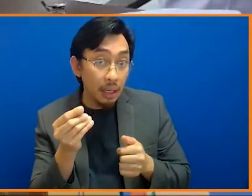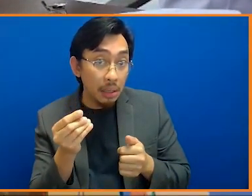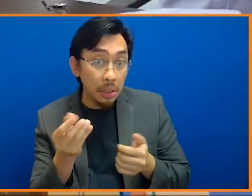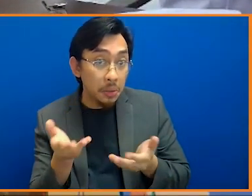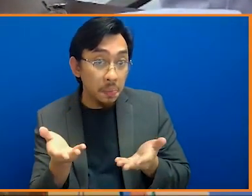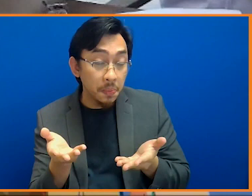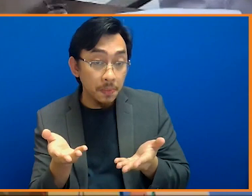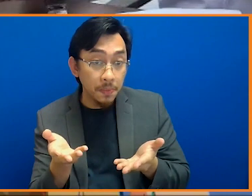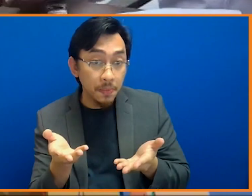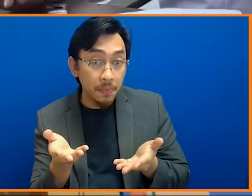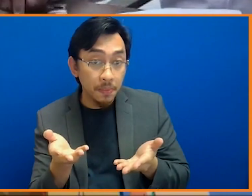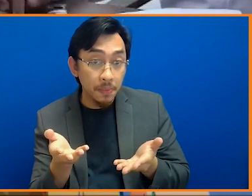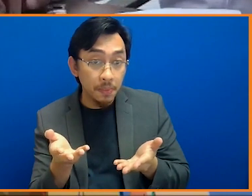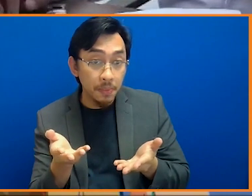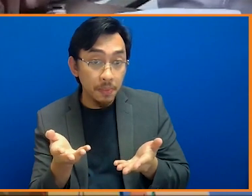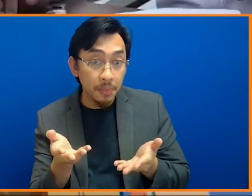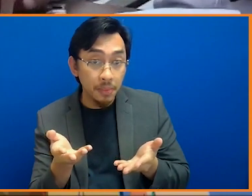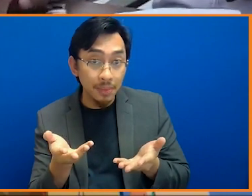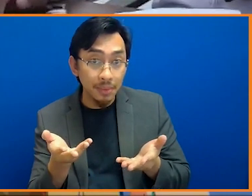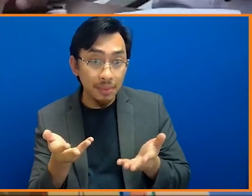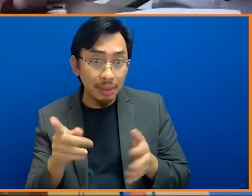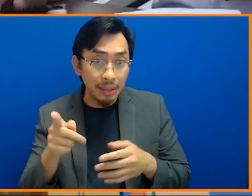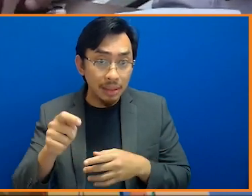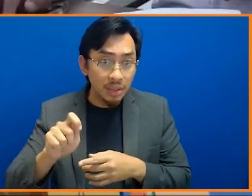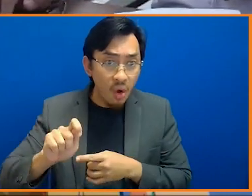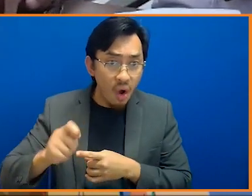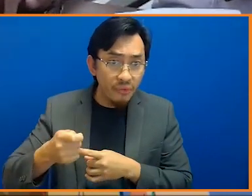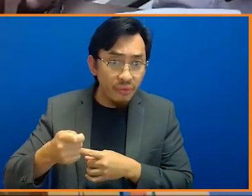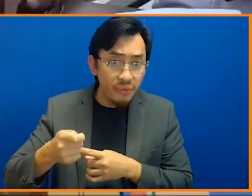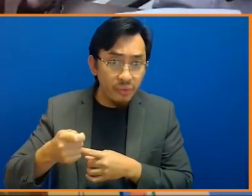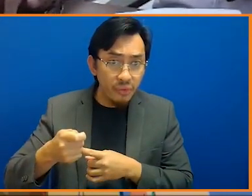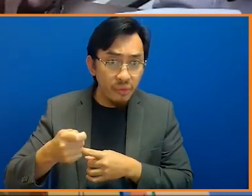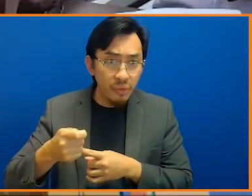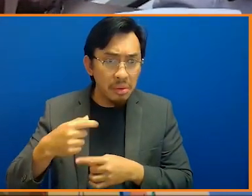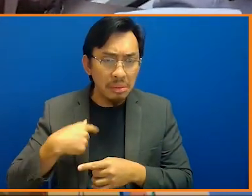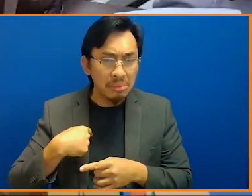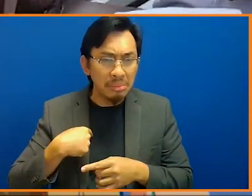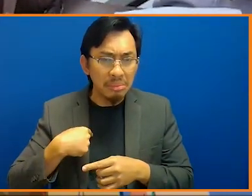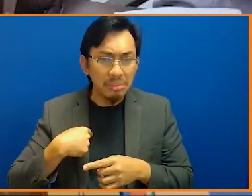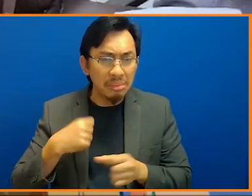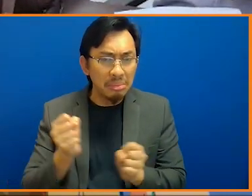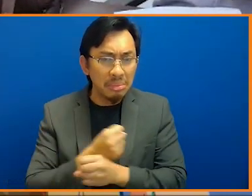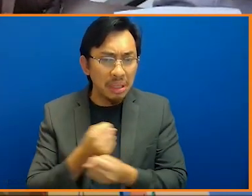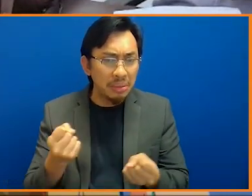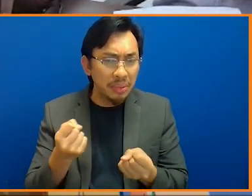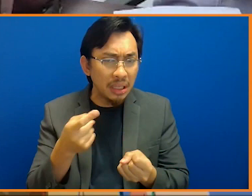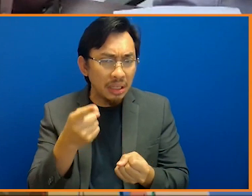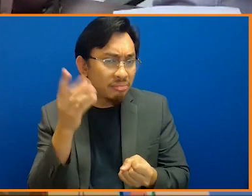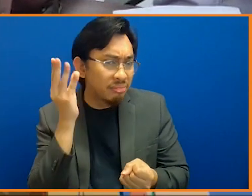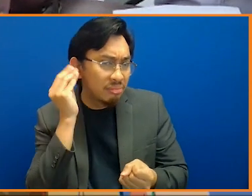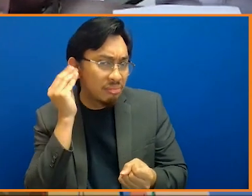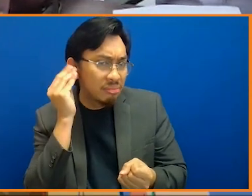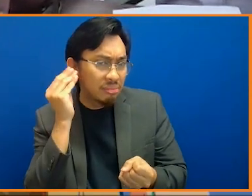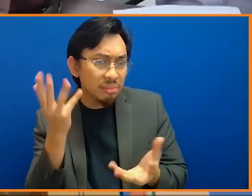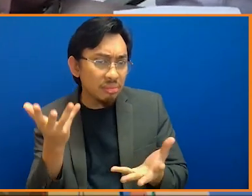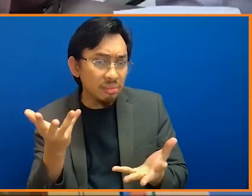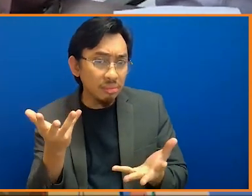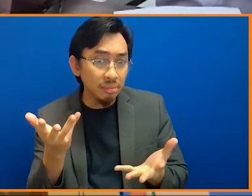he's already, the problem is she's already unmuted, I guess. Yeah, but we couldn't hear your voice